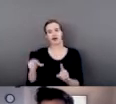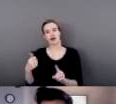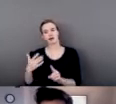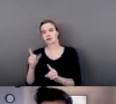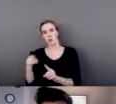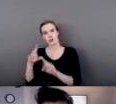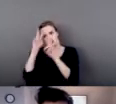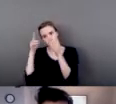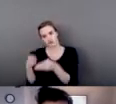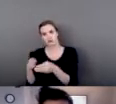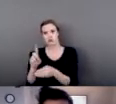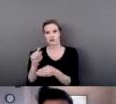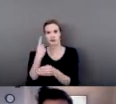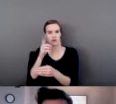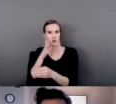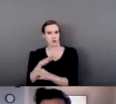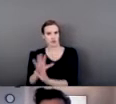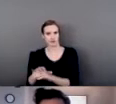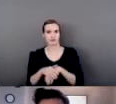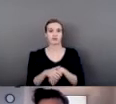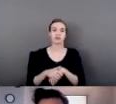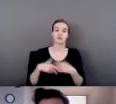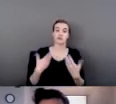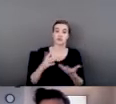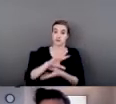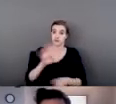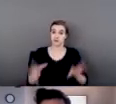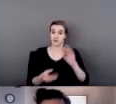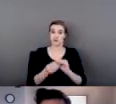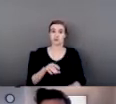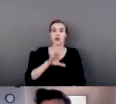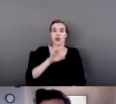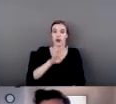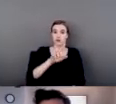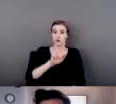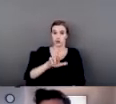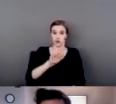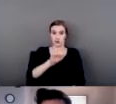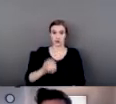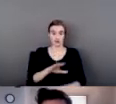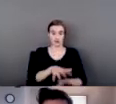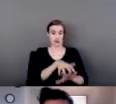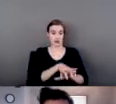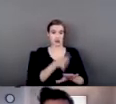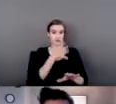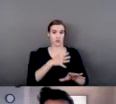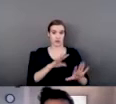sexual violence. So overall, he found that 84.3% of Native women